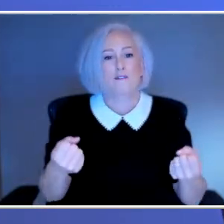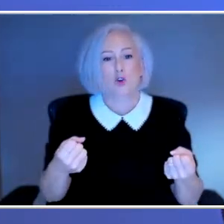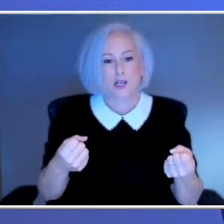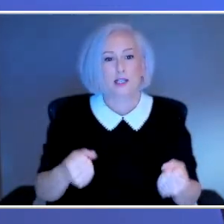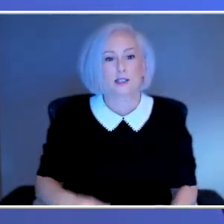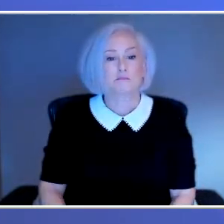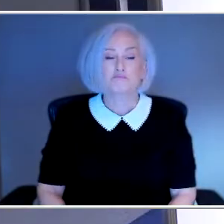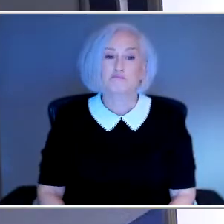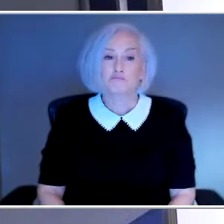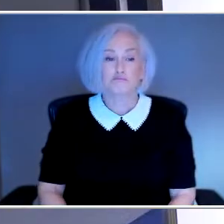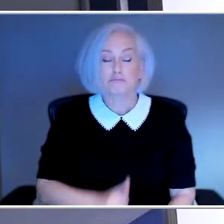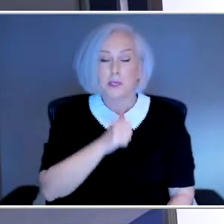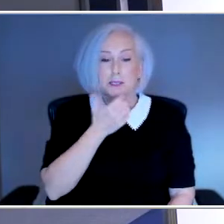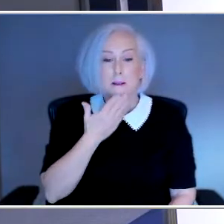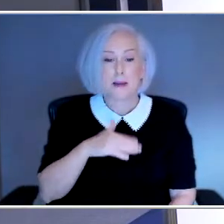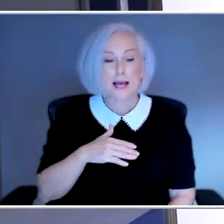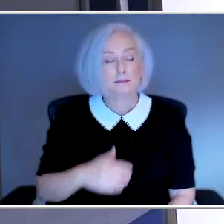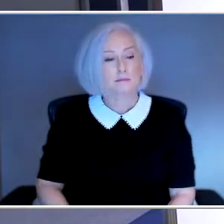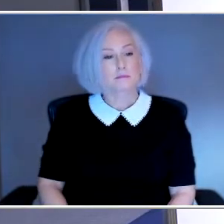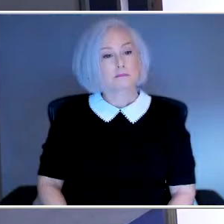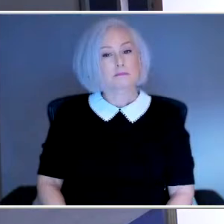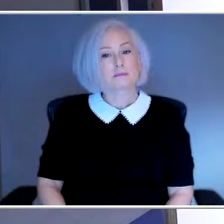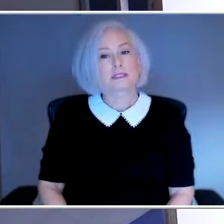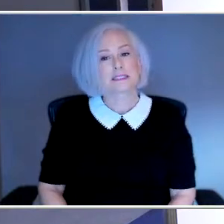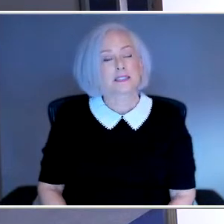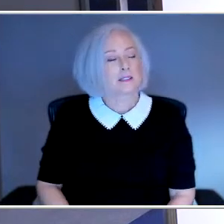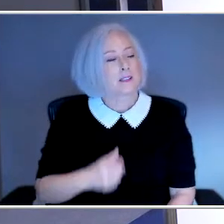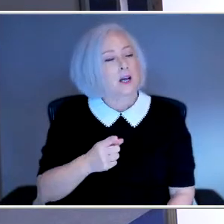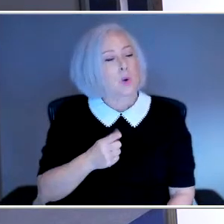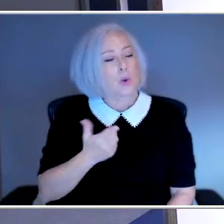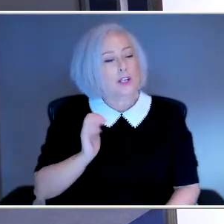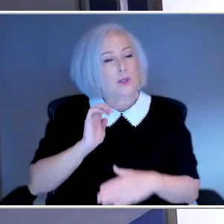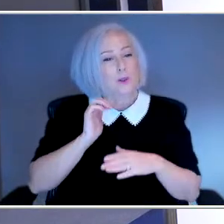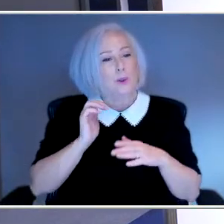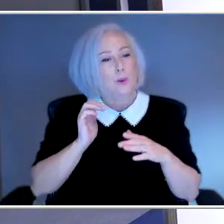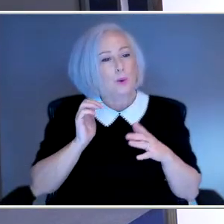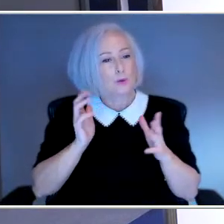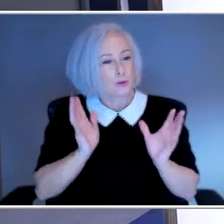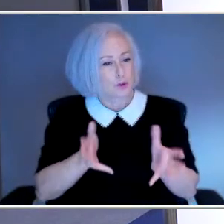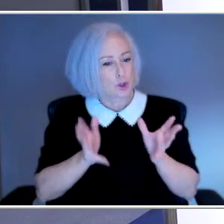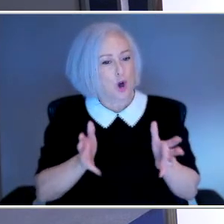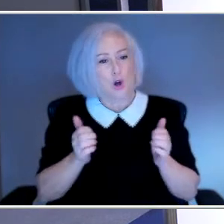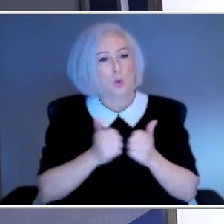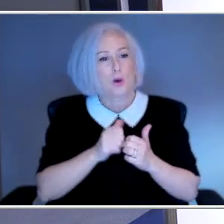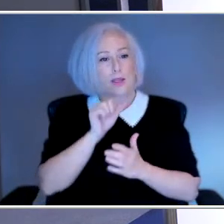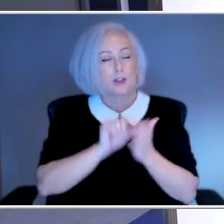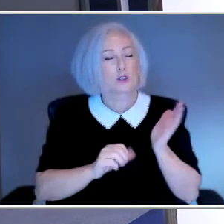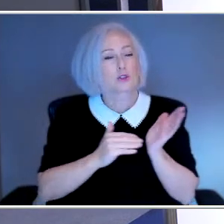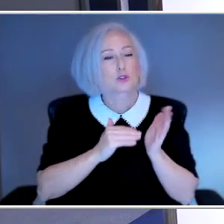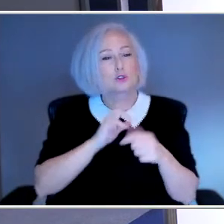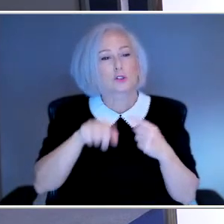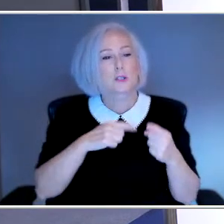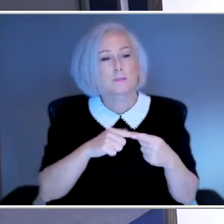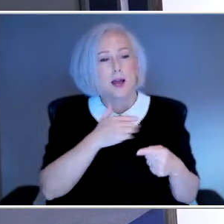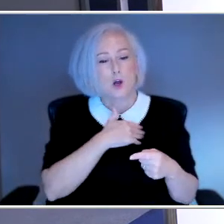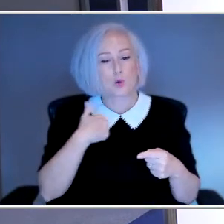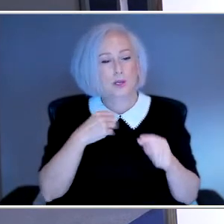bad. What's the reconstruction conversation like when you sit down with your surgeon? What kind of questions are you asking?